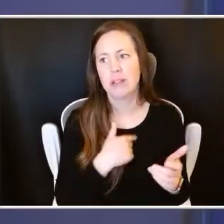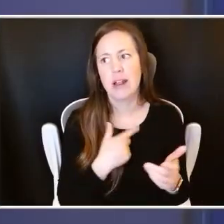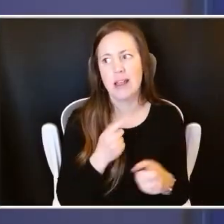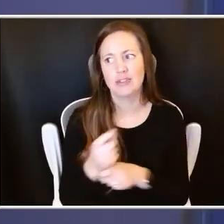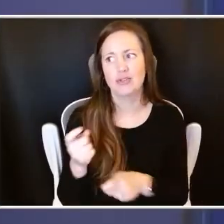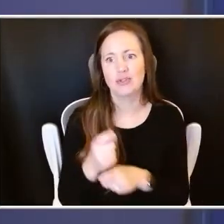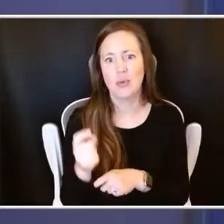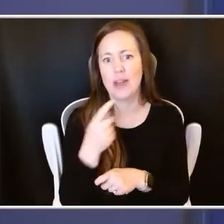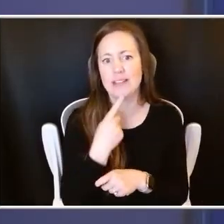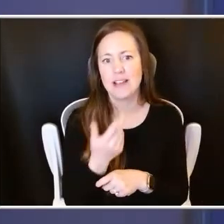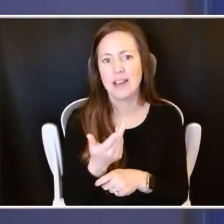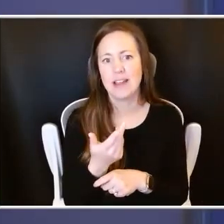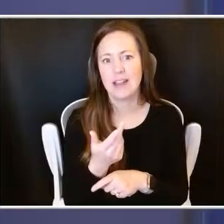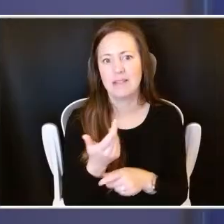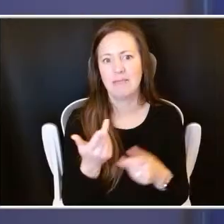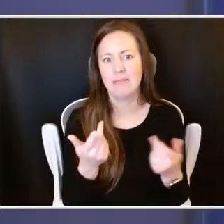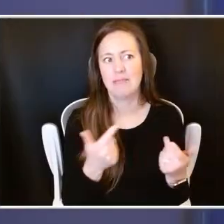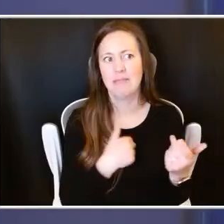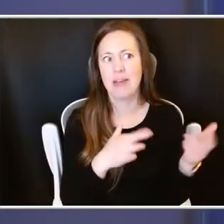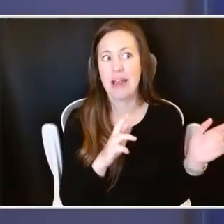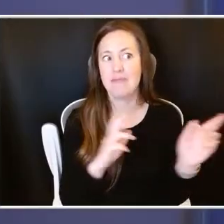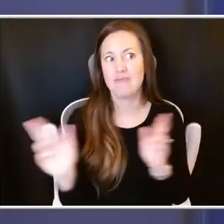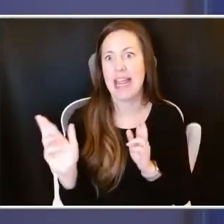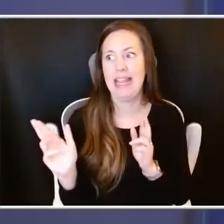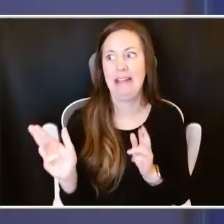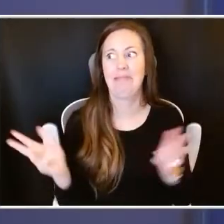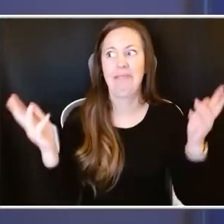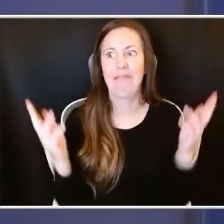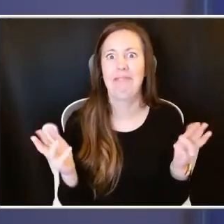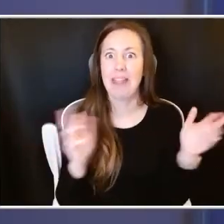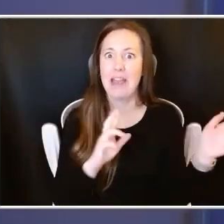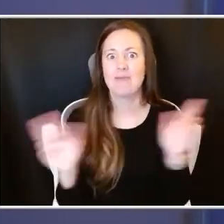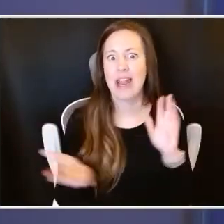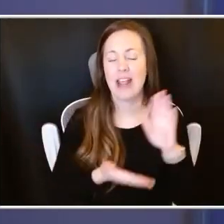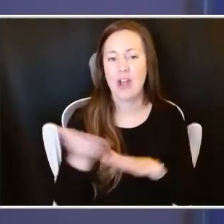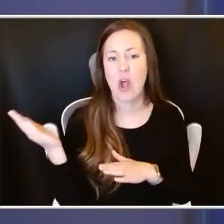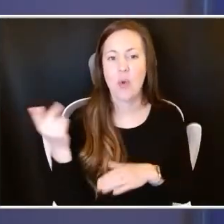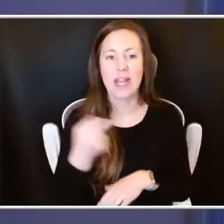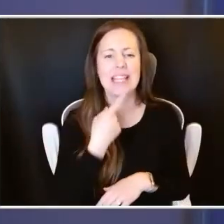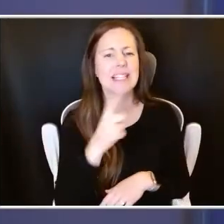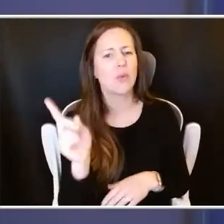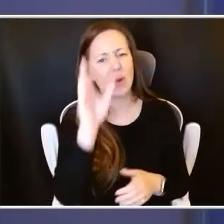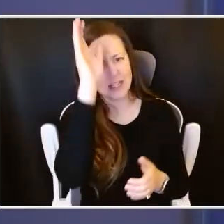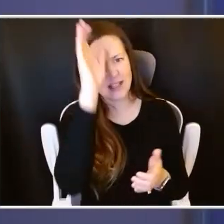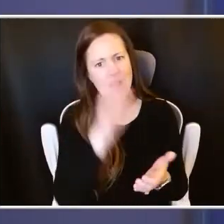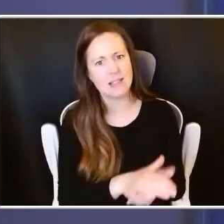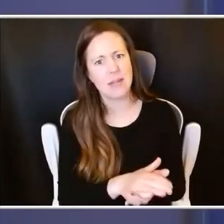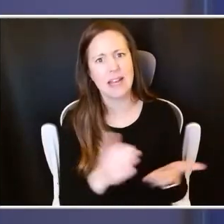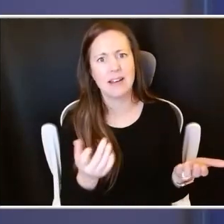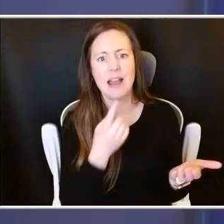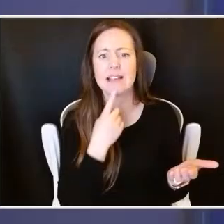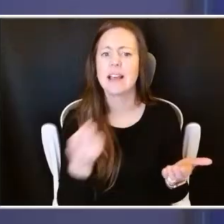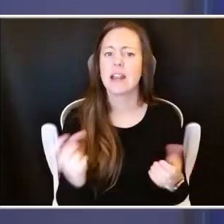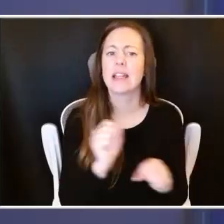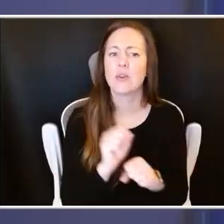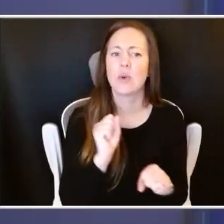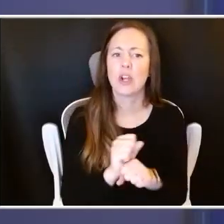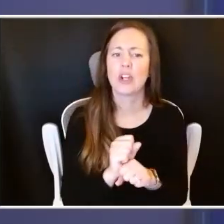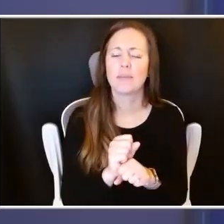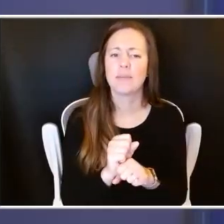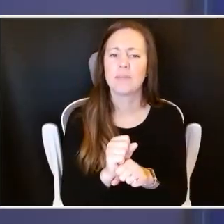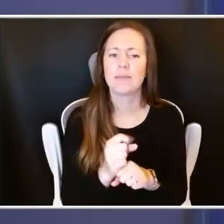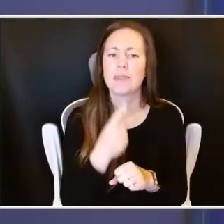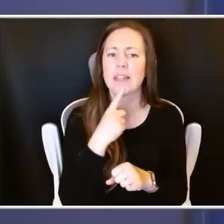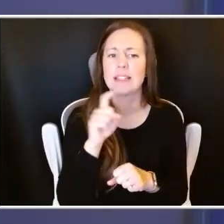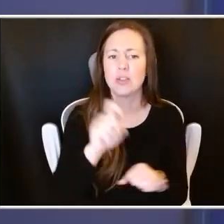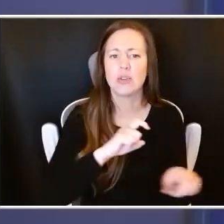but I'm ready. For once, I'm ready. And he said, where's your husband? Where's Randy? And I said, he's at work. And he said, you need to call him, and I